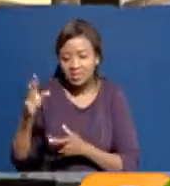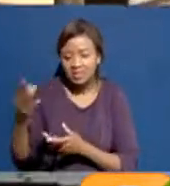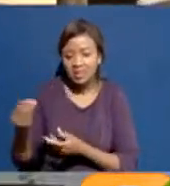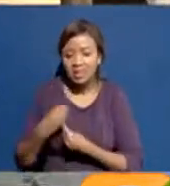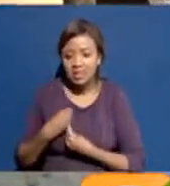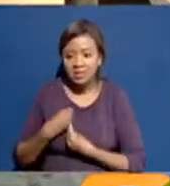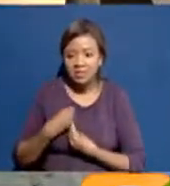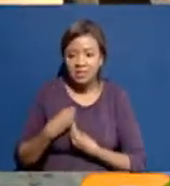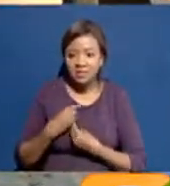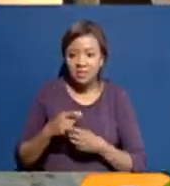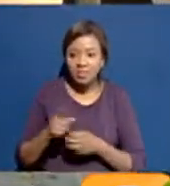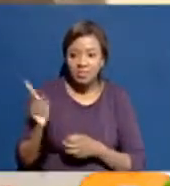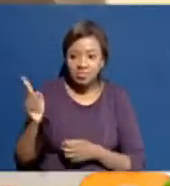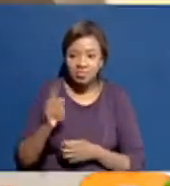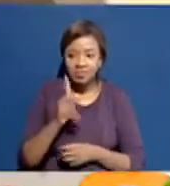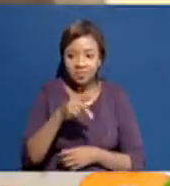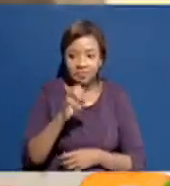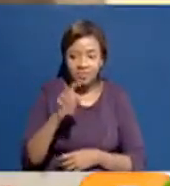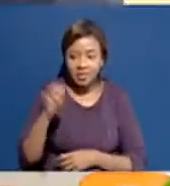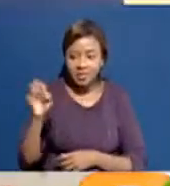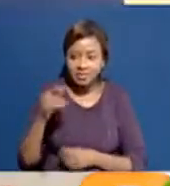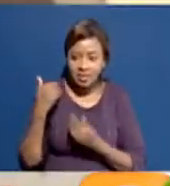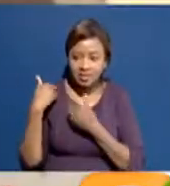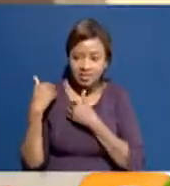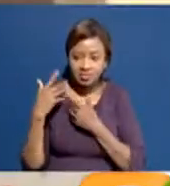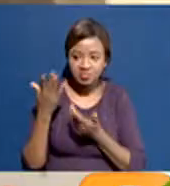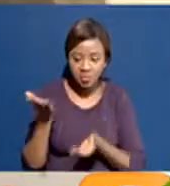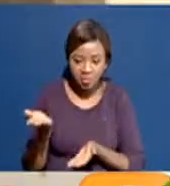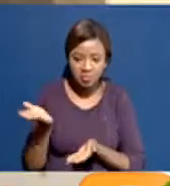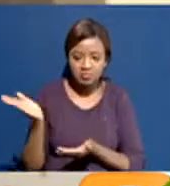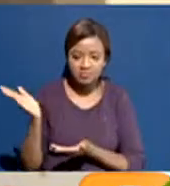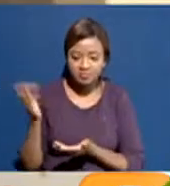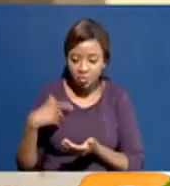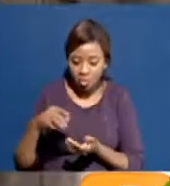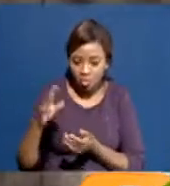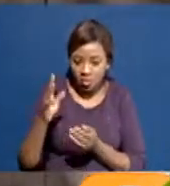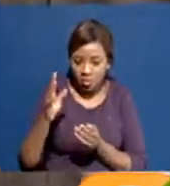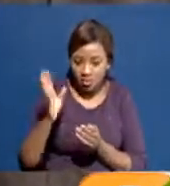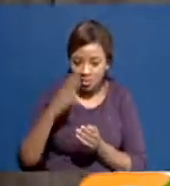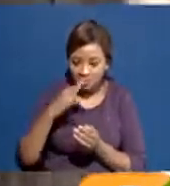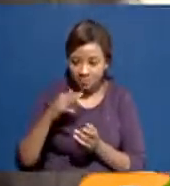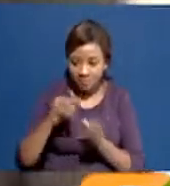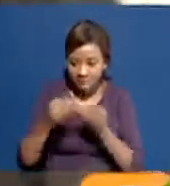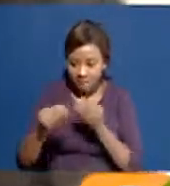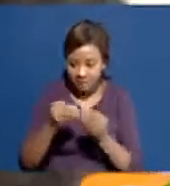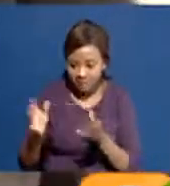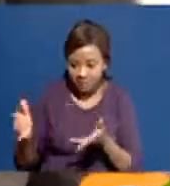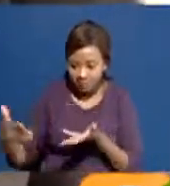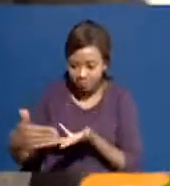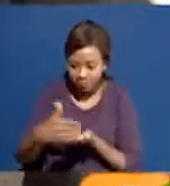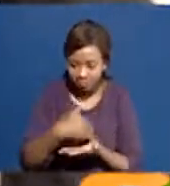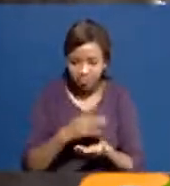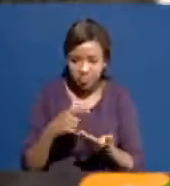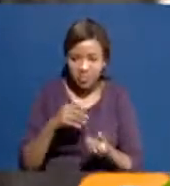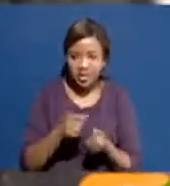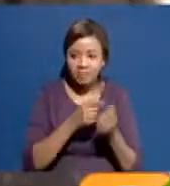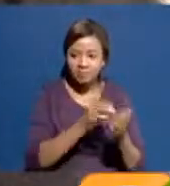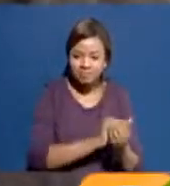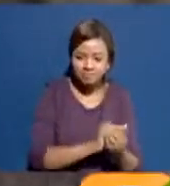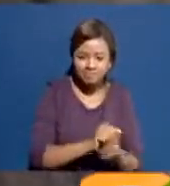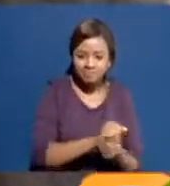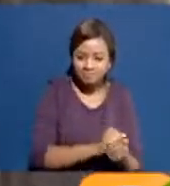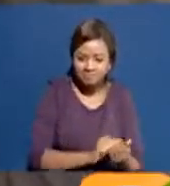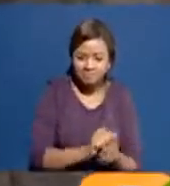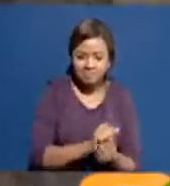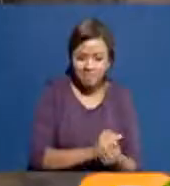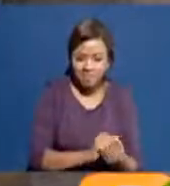the making of the pavers. We collect plastics from different people. We take them to the crusher, whereby we